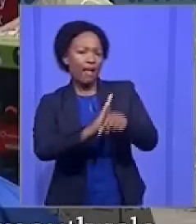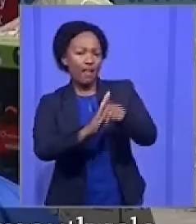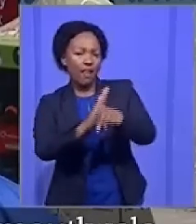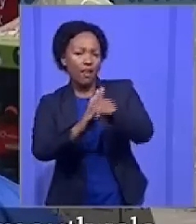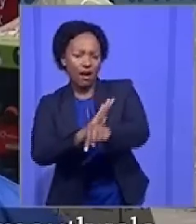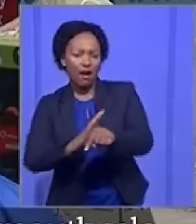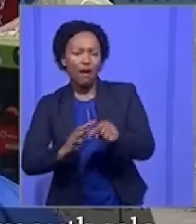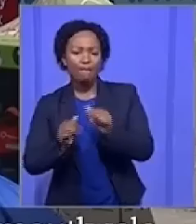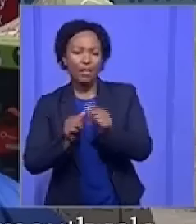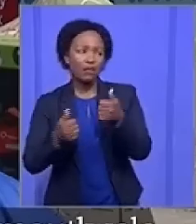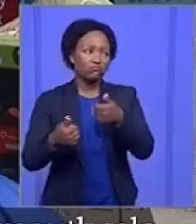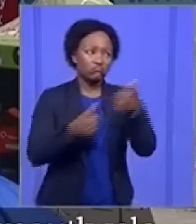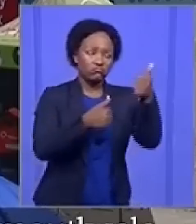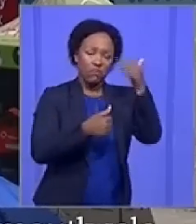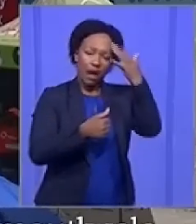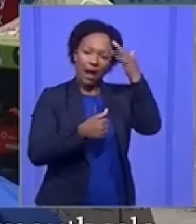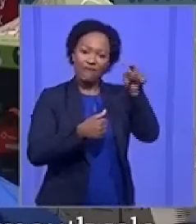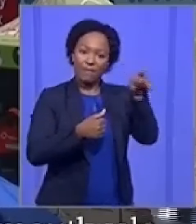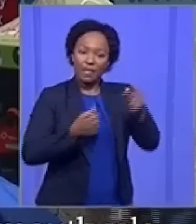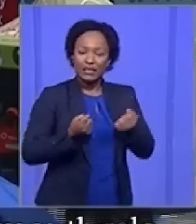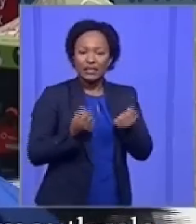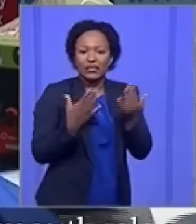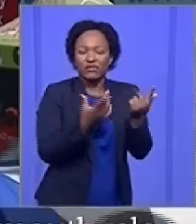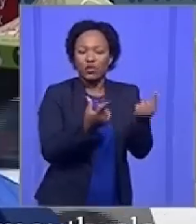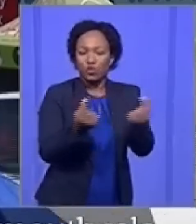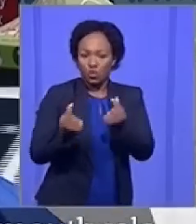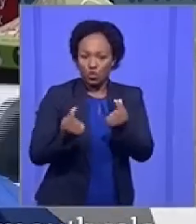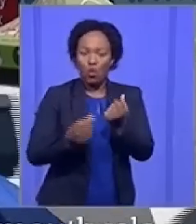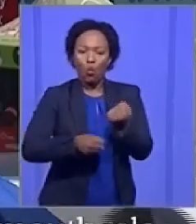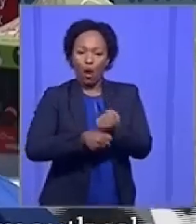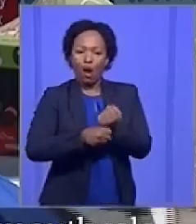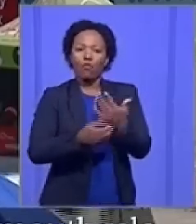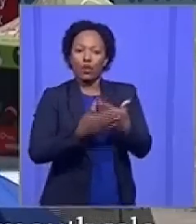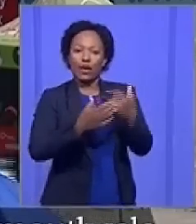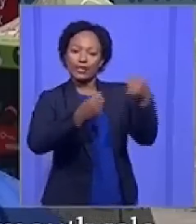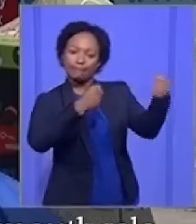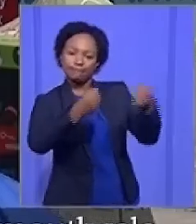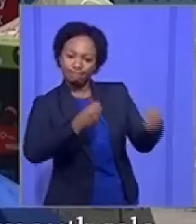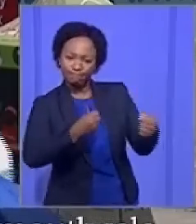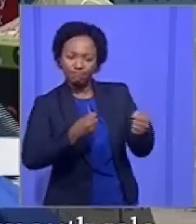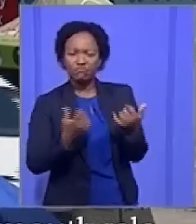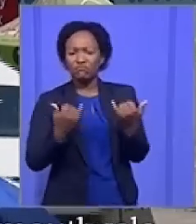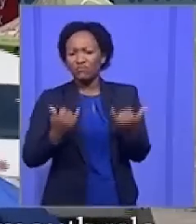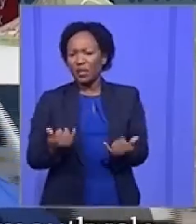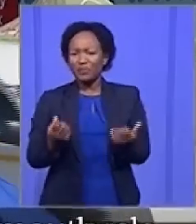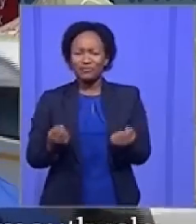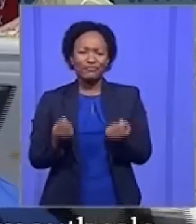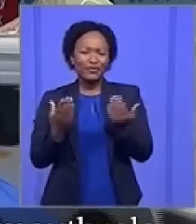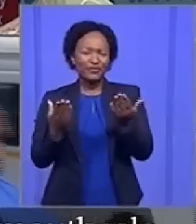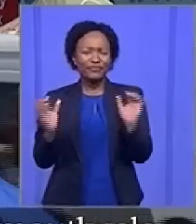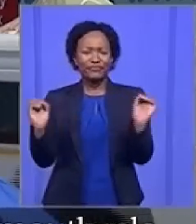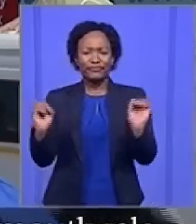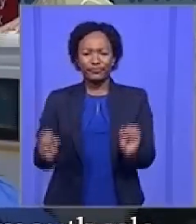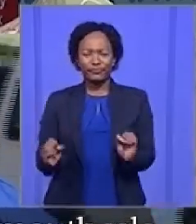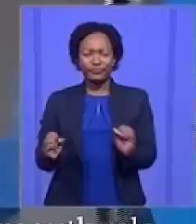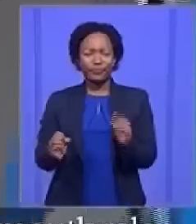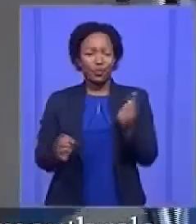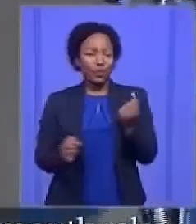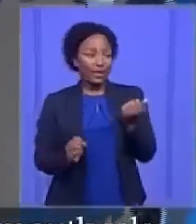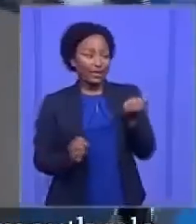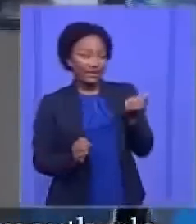go government mesebetsi ka nna teng ka no yana ditirelo ga dio because of